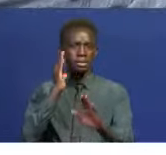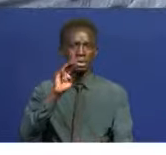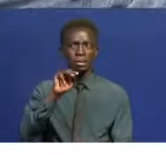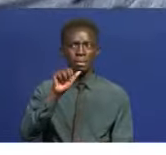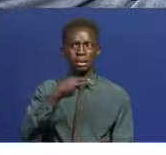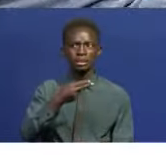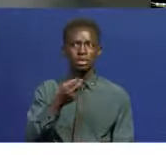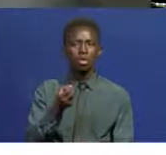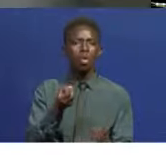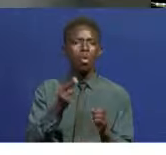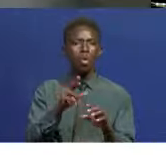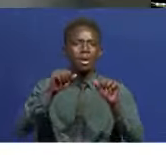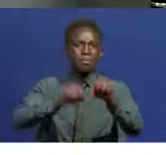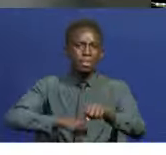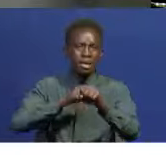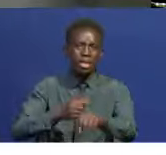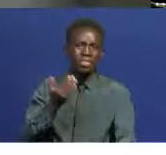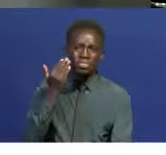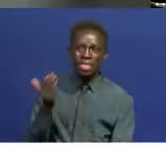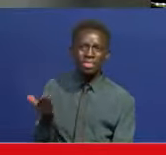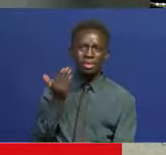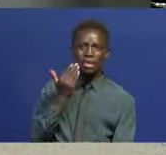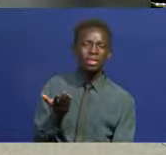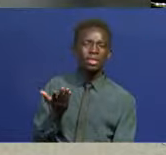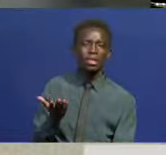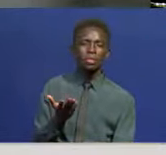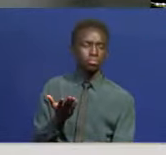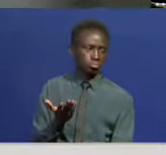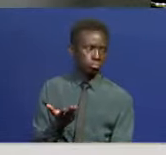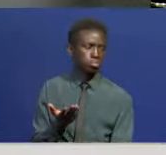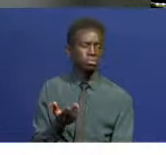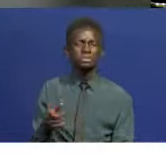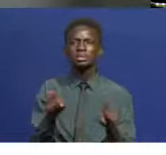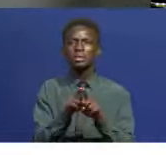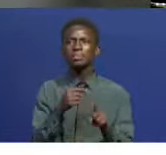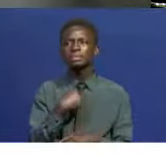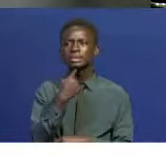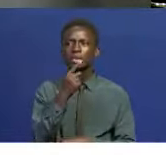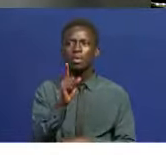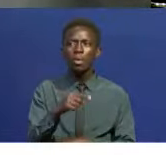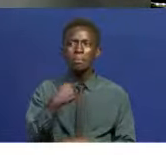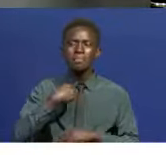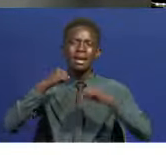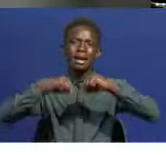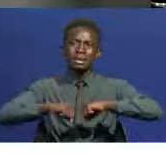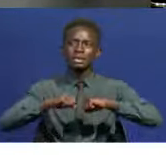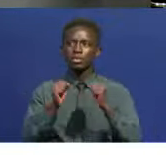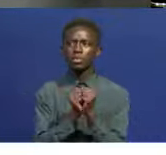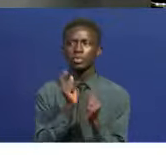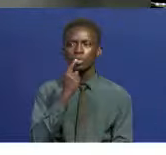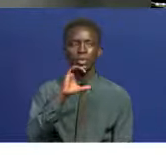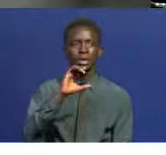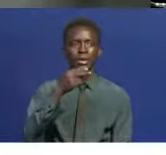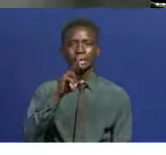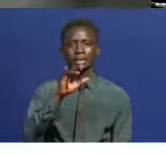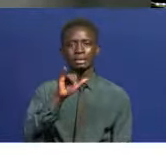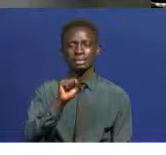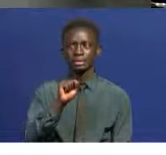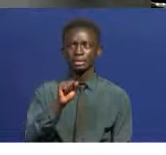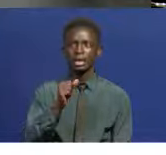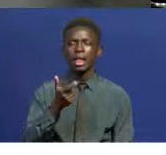right. You get. So basically, that is how we need to look at this. And as I've said, I agree with Chris. Let this